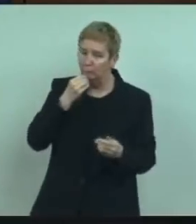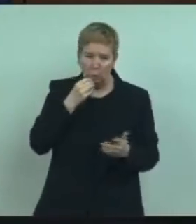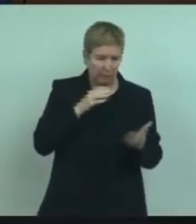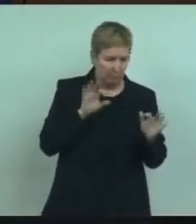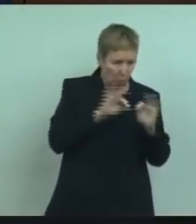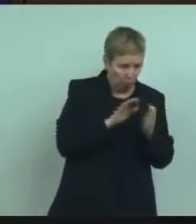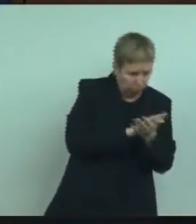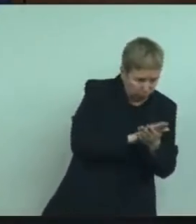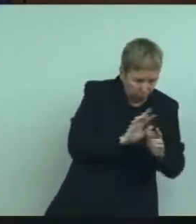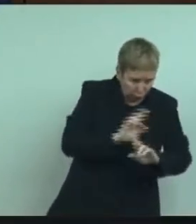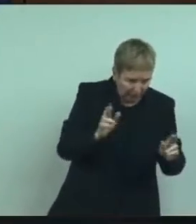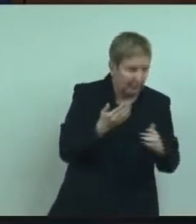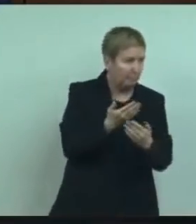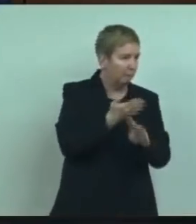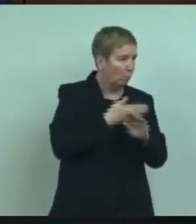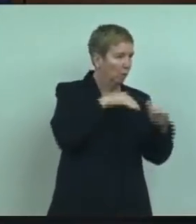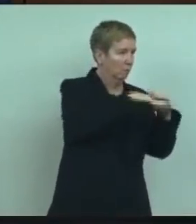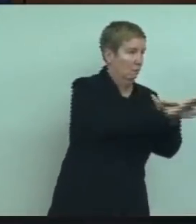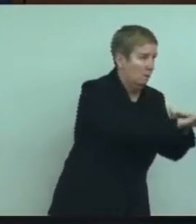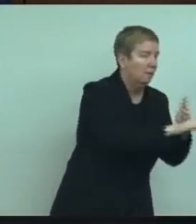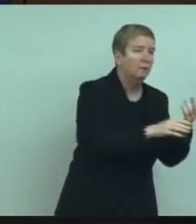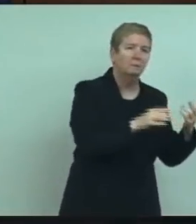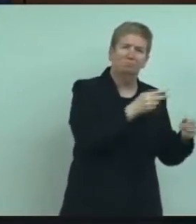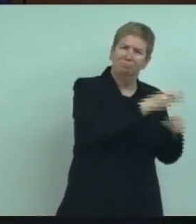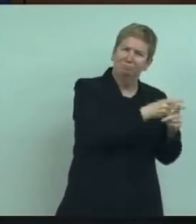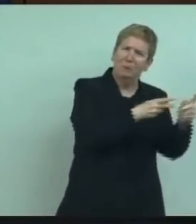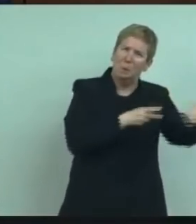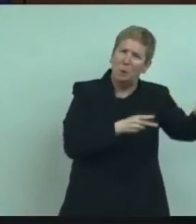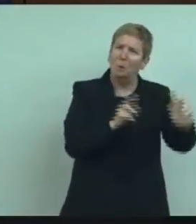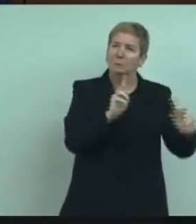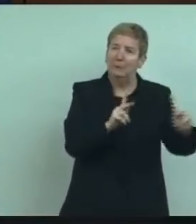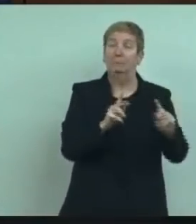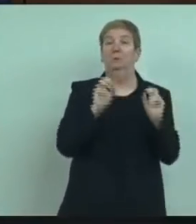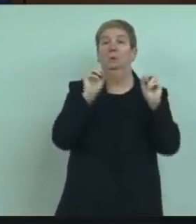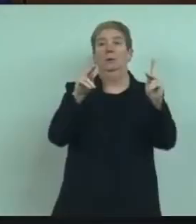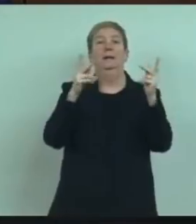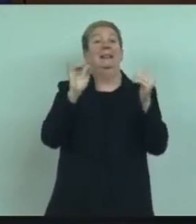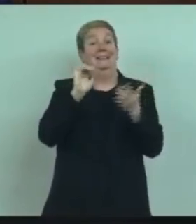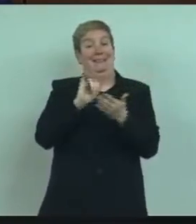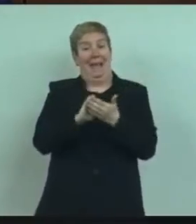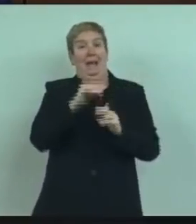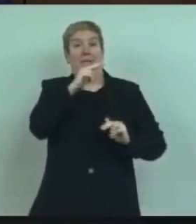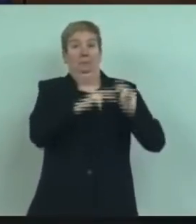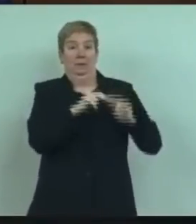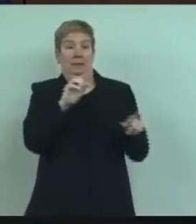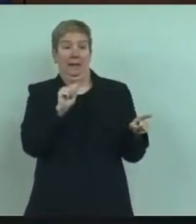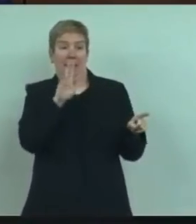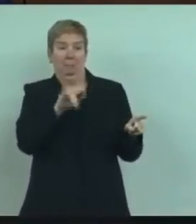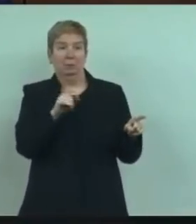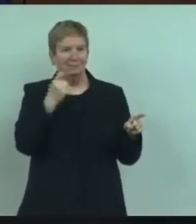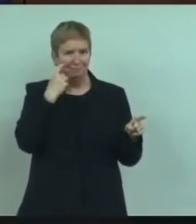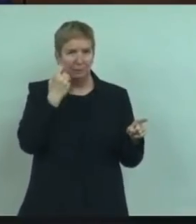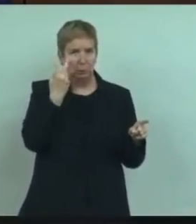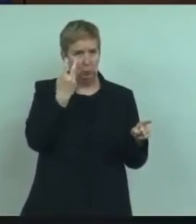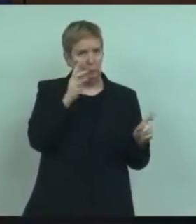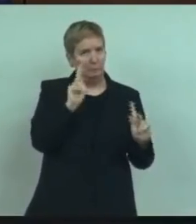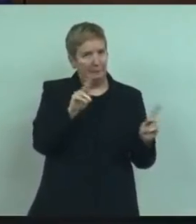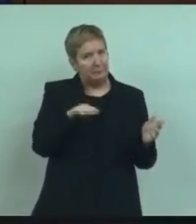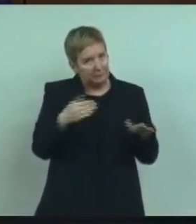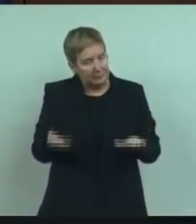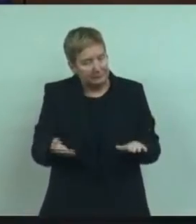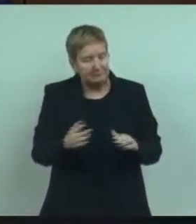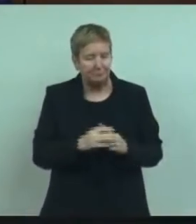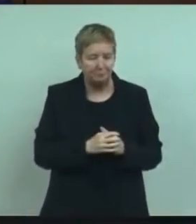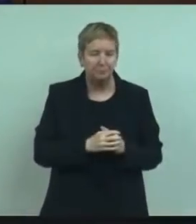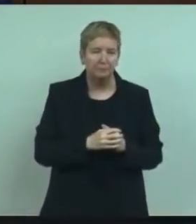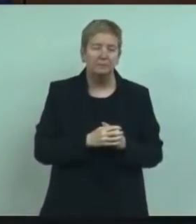who are living there. In the case of the Albuquerque facility, where we had 2 deaths today, what's